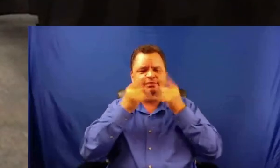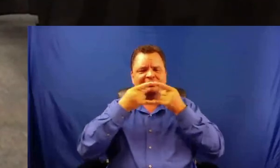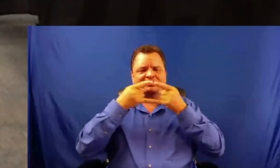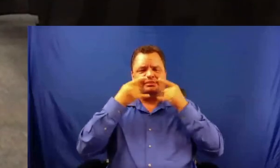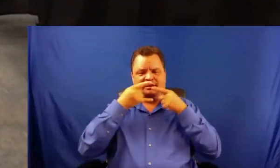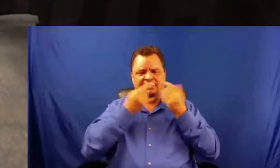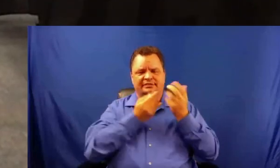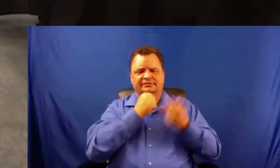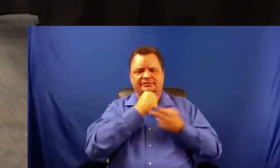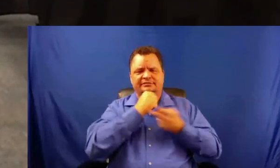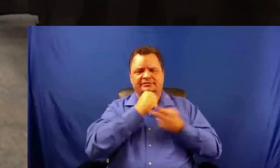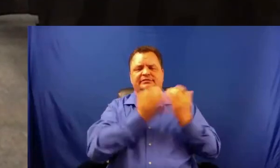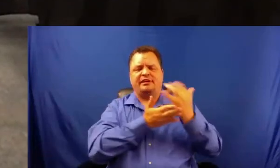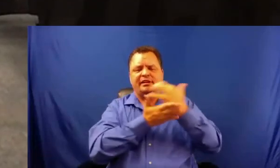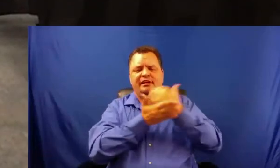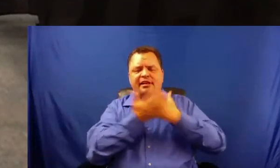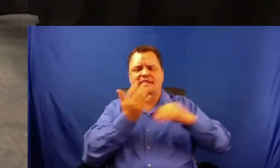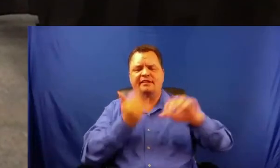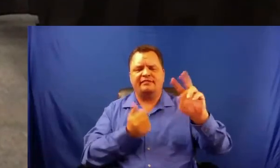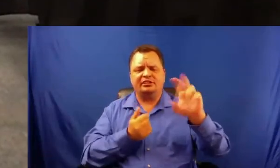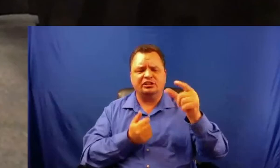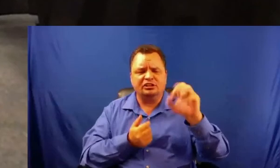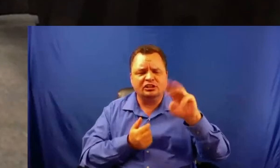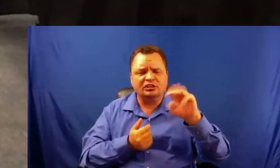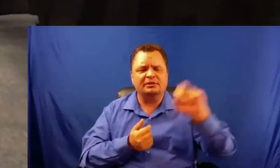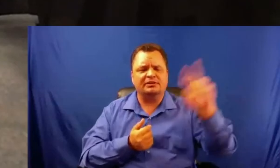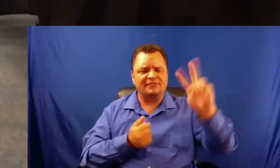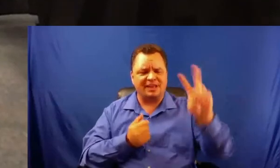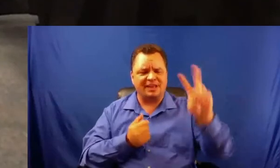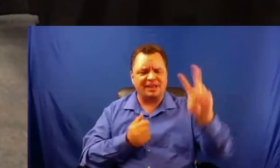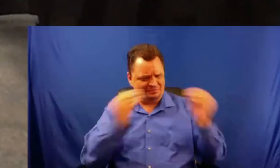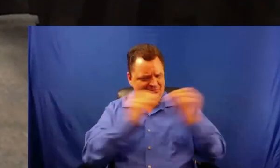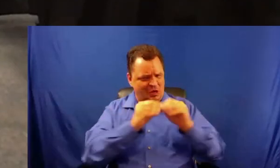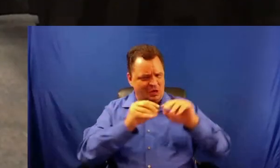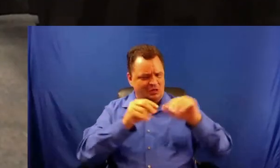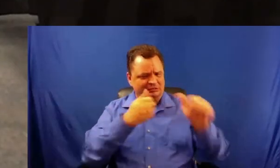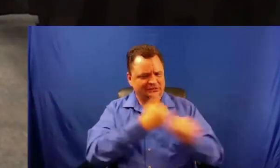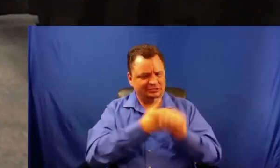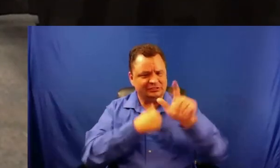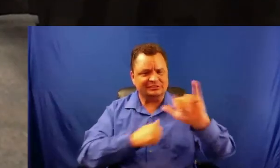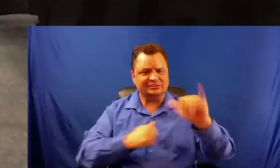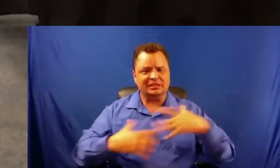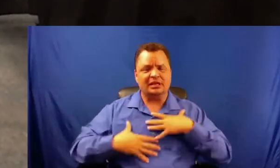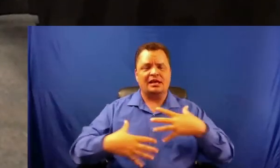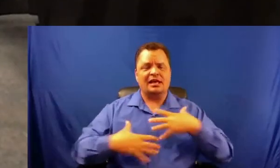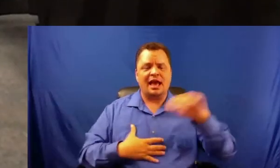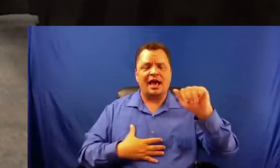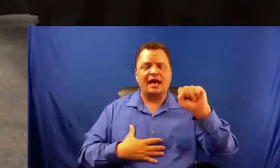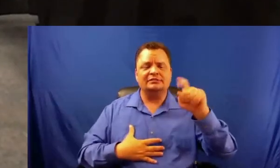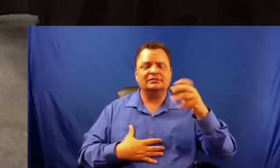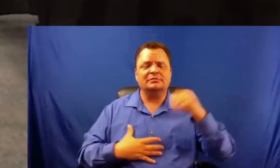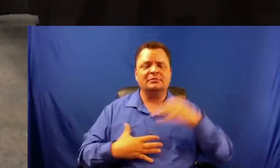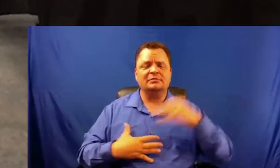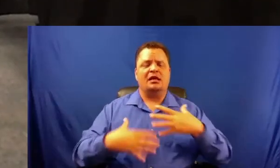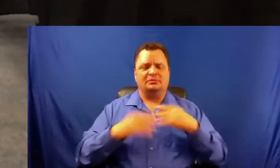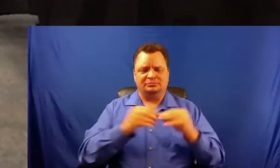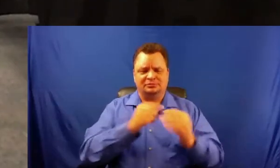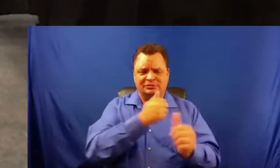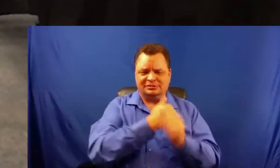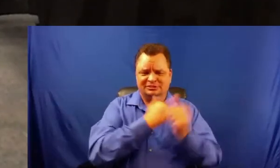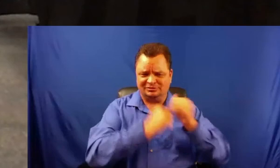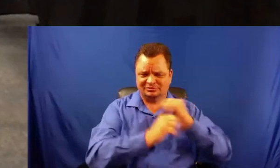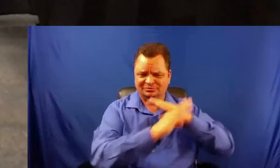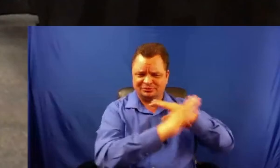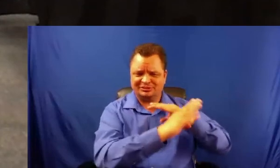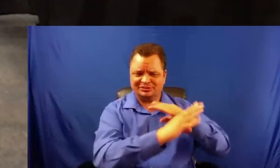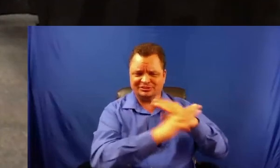bacteria and are dangerous for those with asthma and respiratory issues. They inhibit children's healthy social and verbal development. And youth, we know, are not